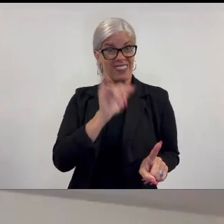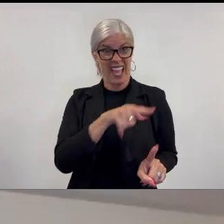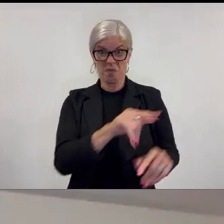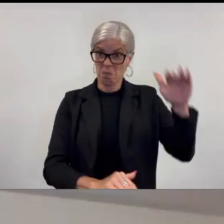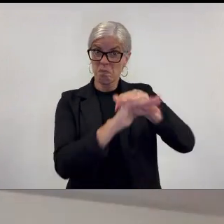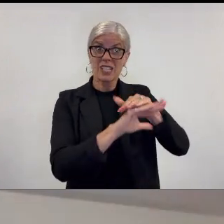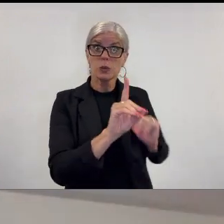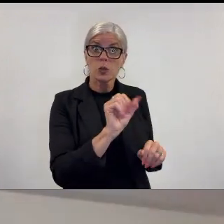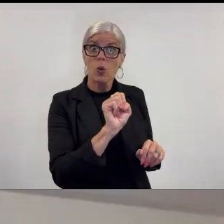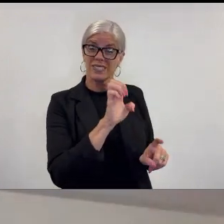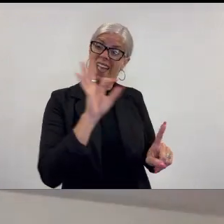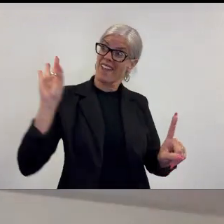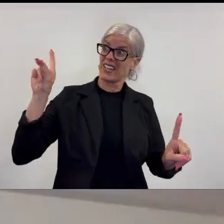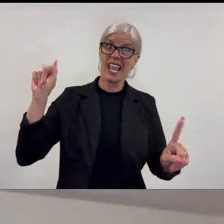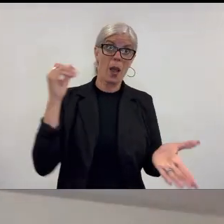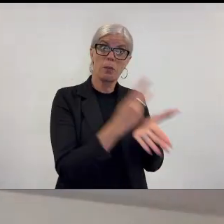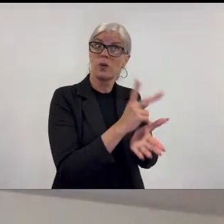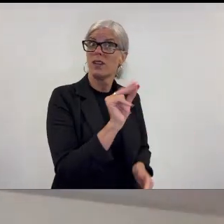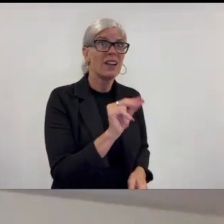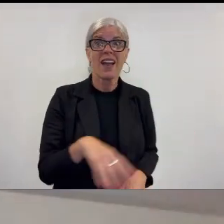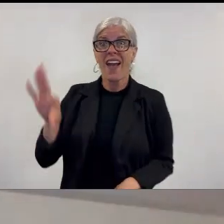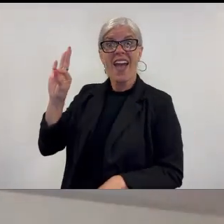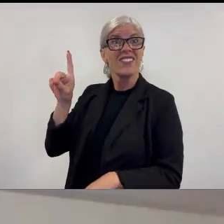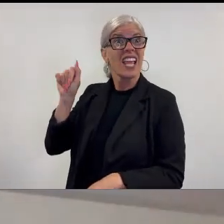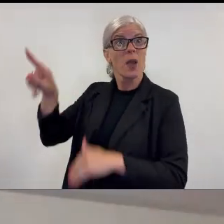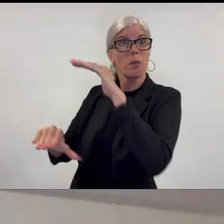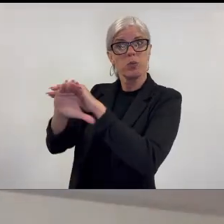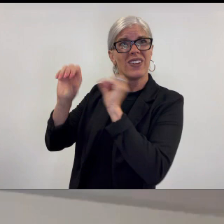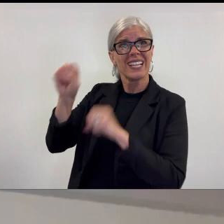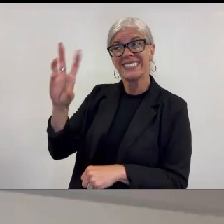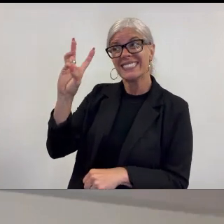doesn't last, and you don't know if it really works or not. So